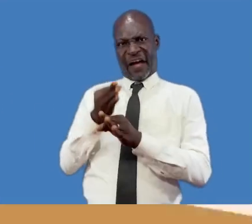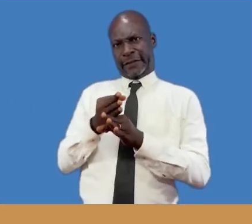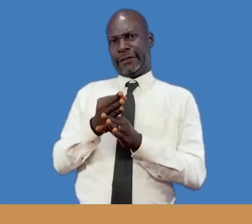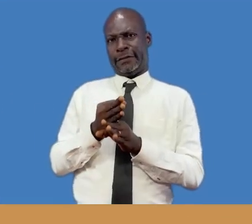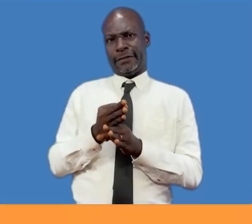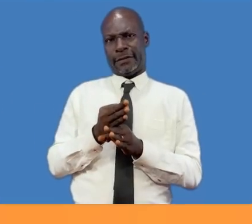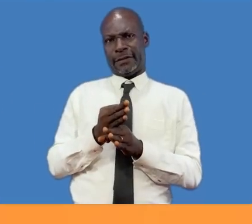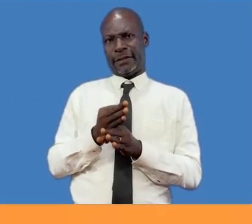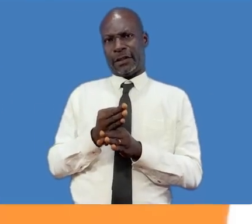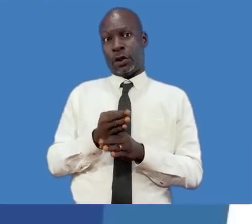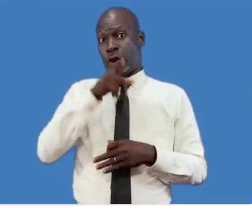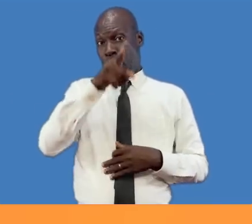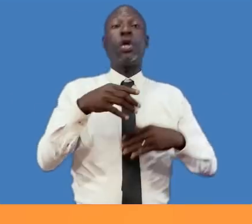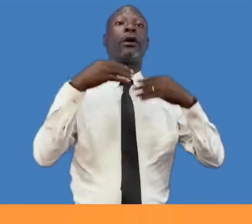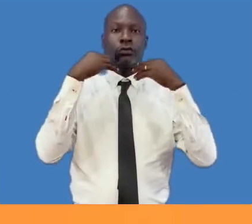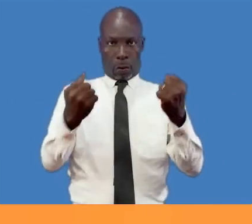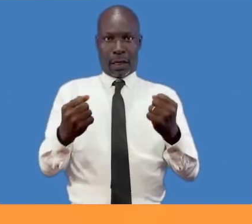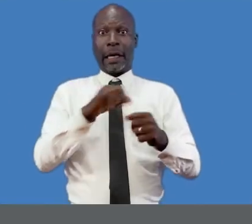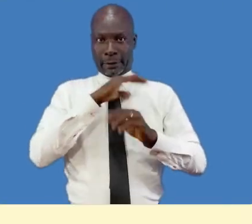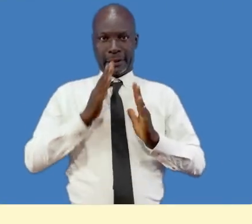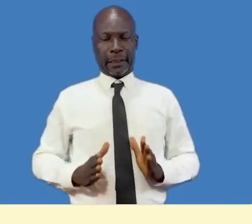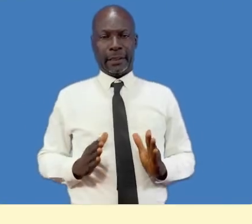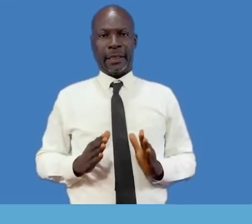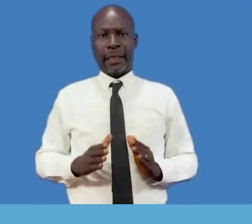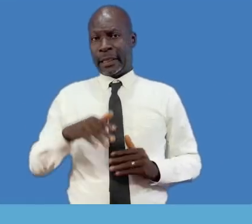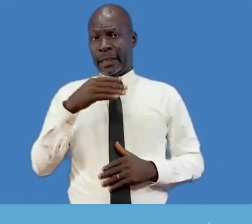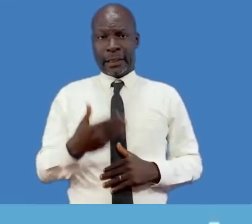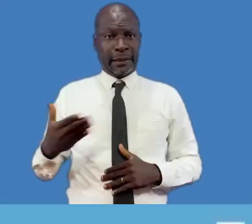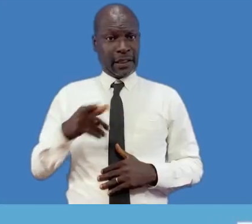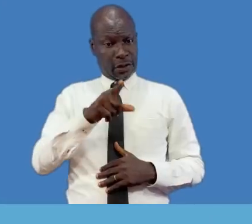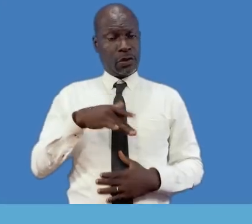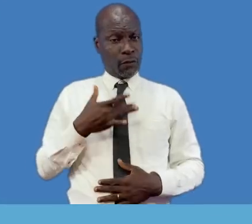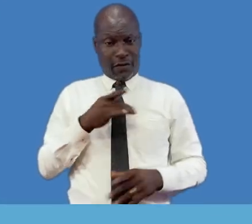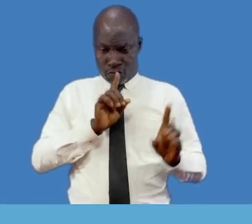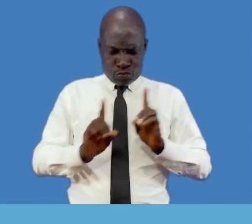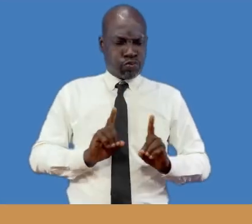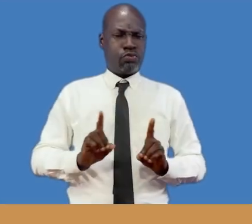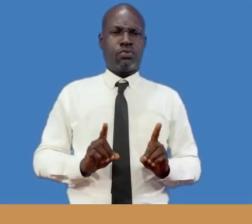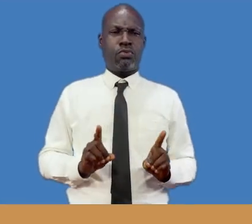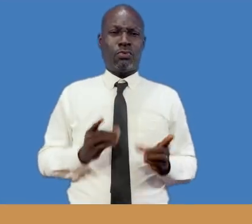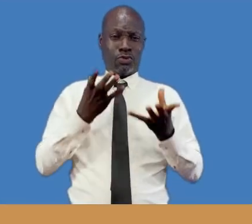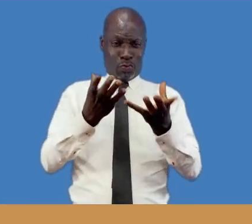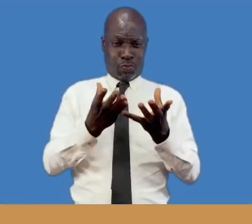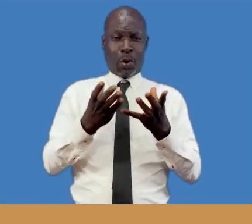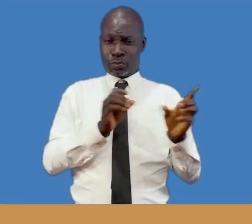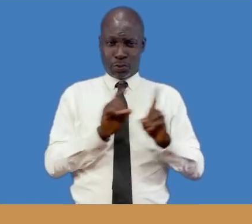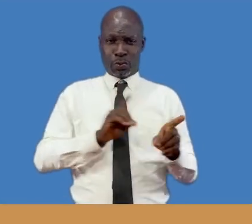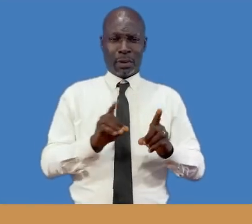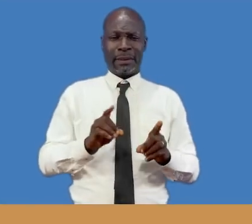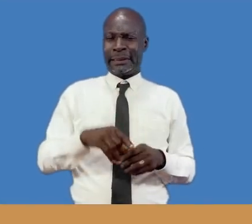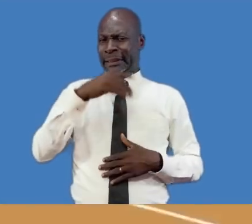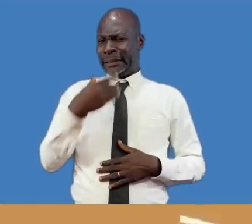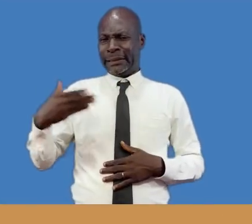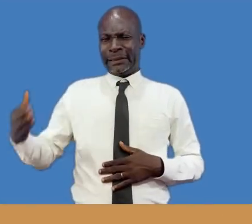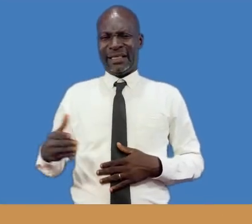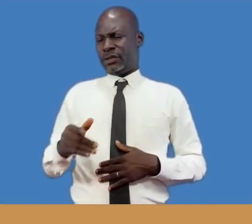Ase ane se, sa usu oyo o Kristo ni ya, enye ma wu kondo a wu pesa wu ye. Ene nye ma bia, uya